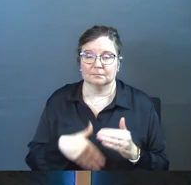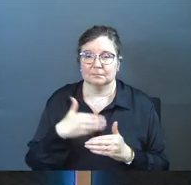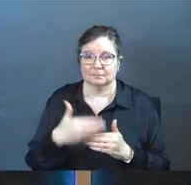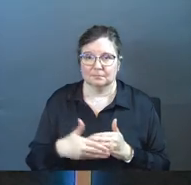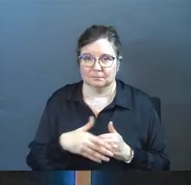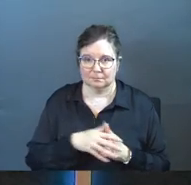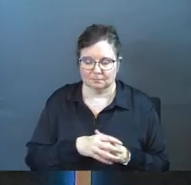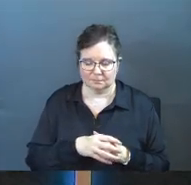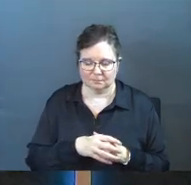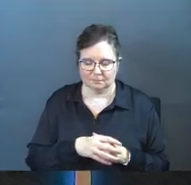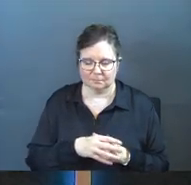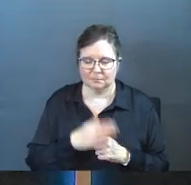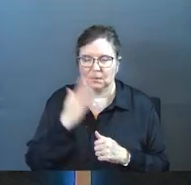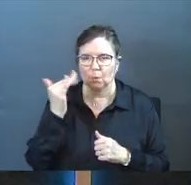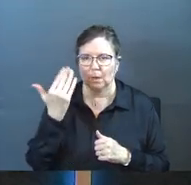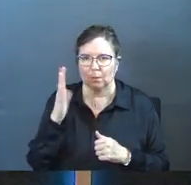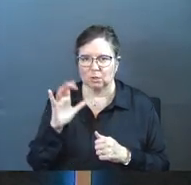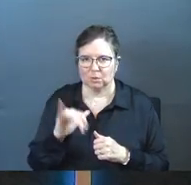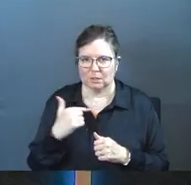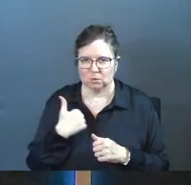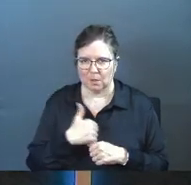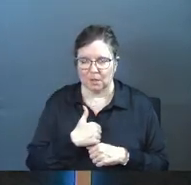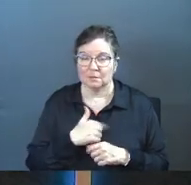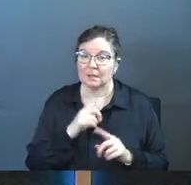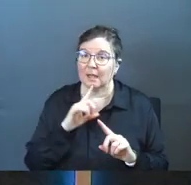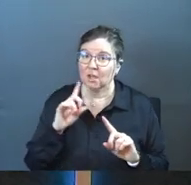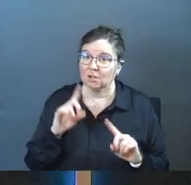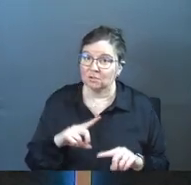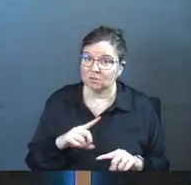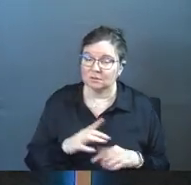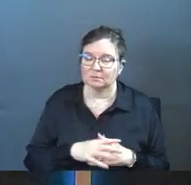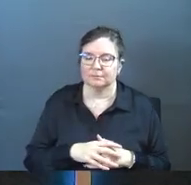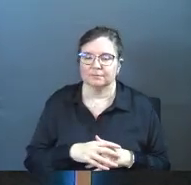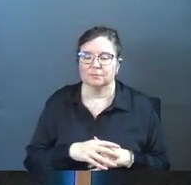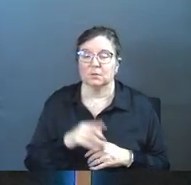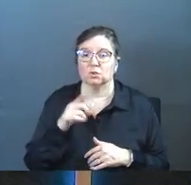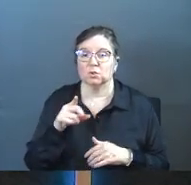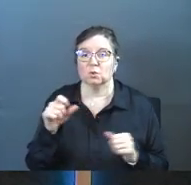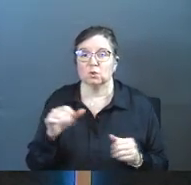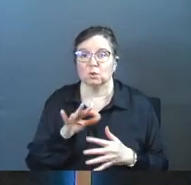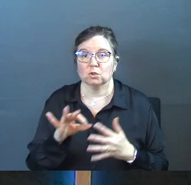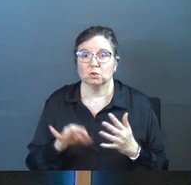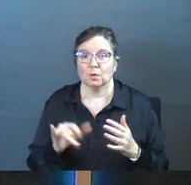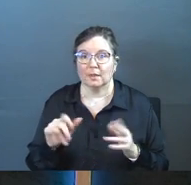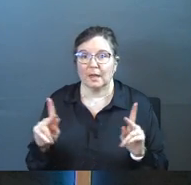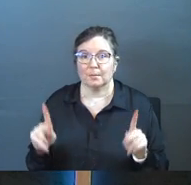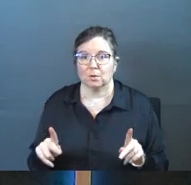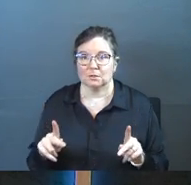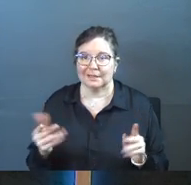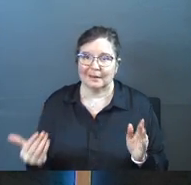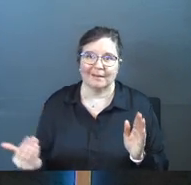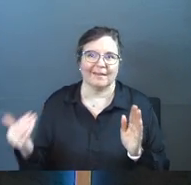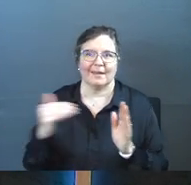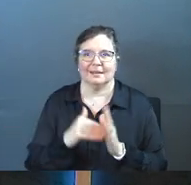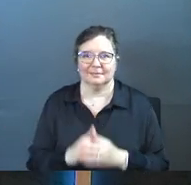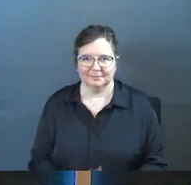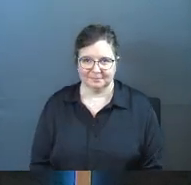Next, why would God do this to us? Answer, so you could choose that person all over